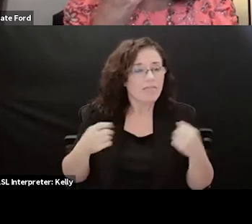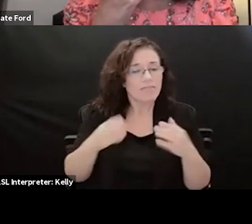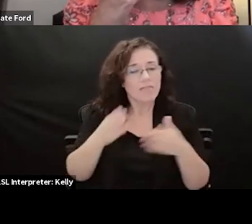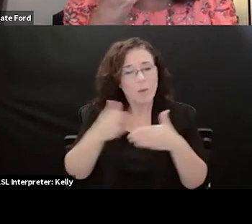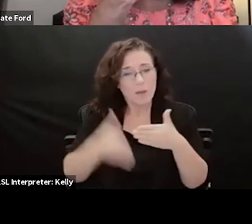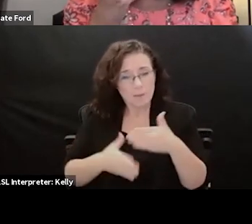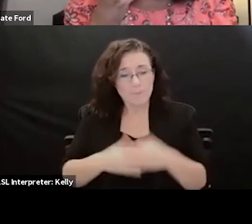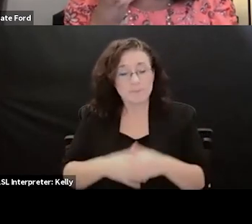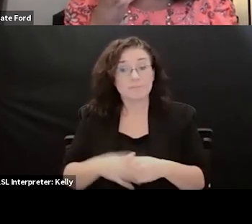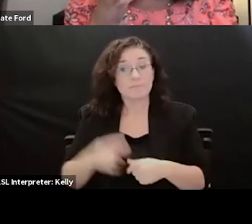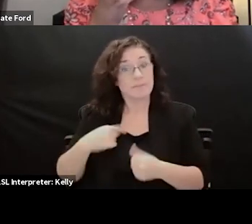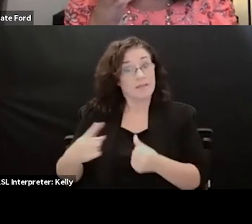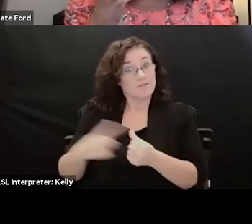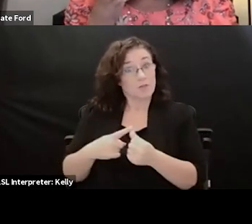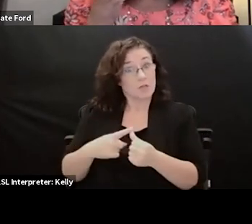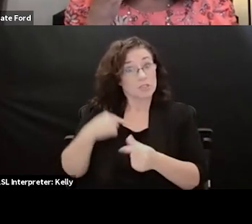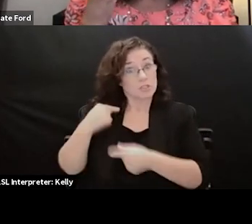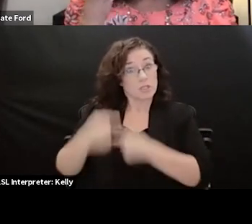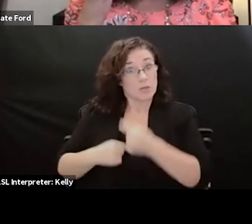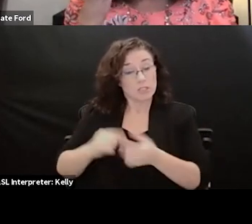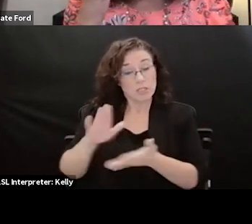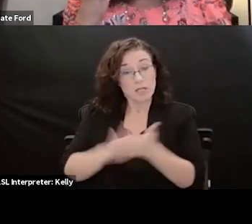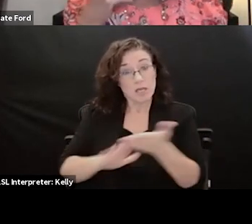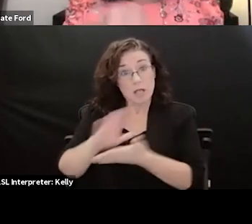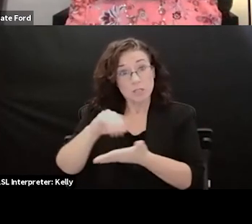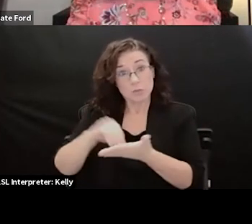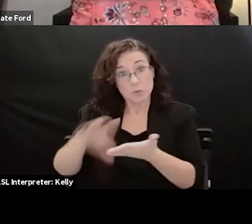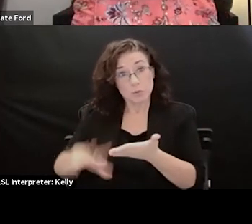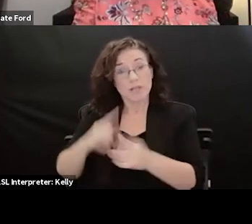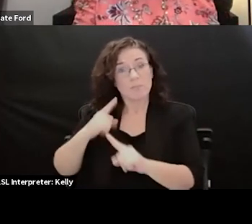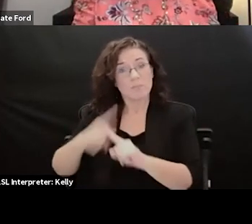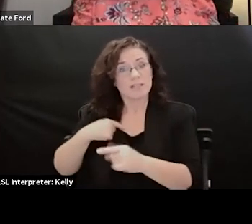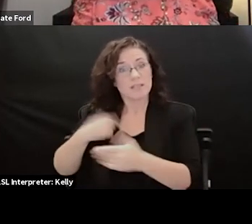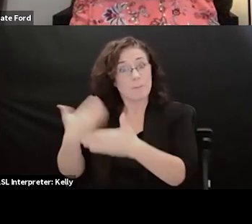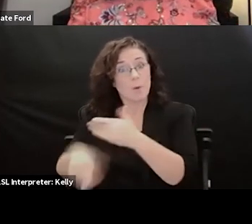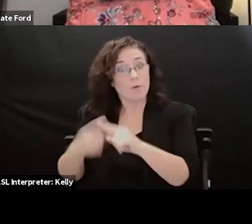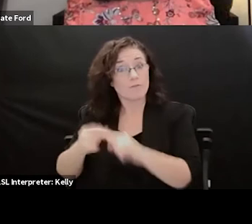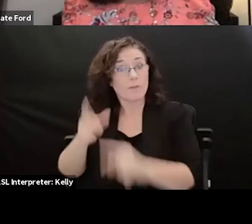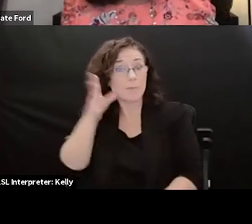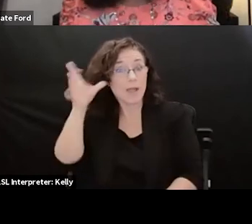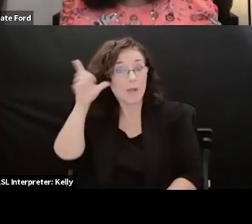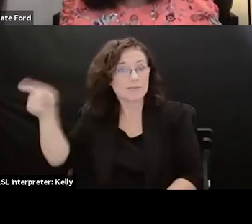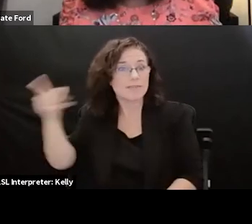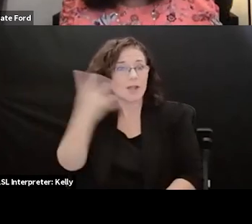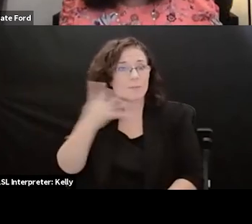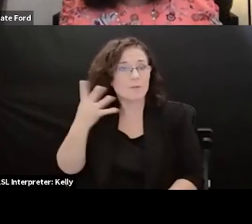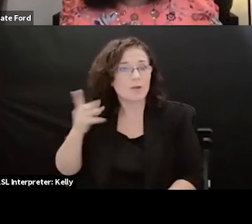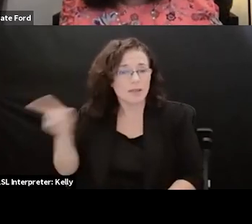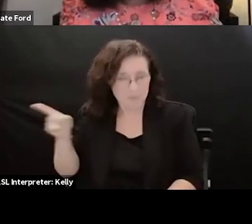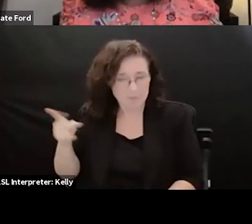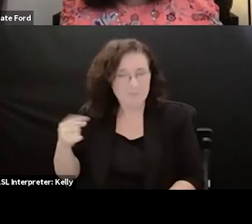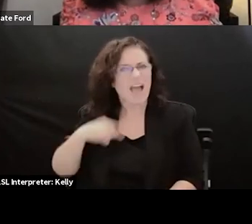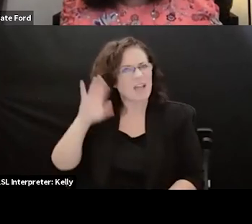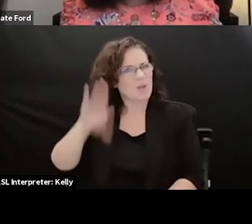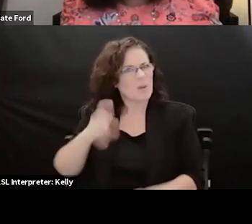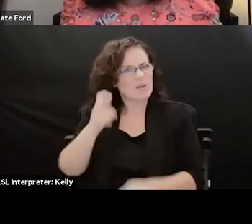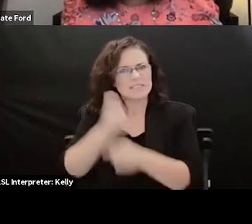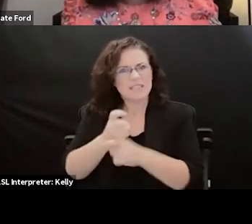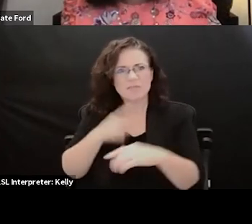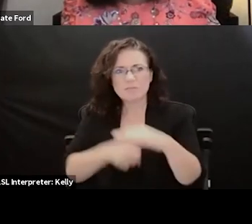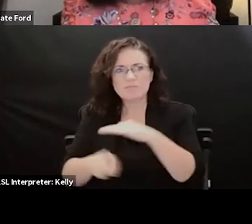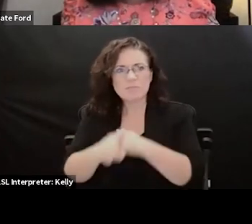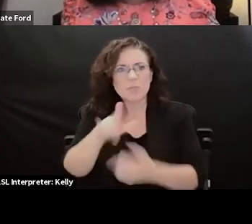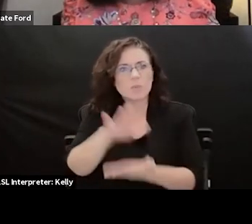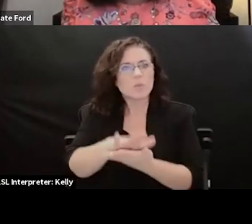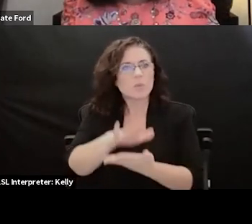generation college student and as a daughter of immigrants i know firsthand how difficult it can be to navigate the school systems those